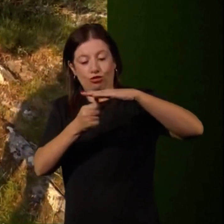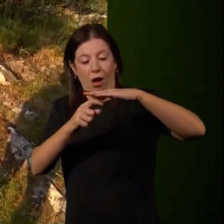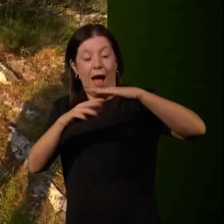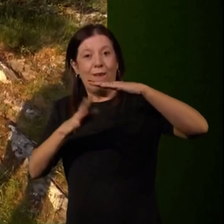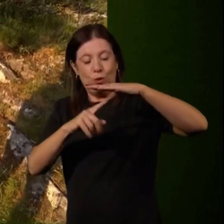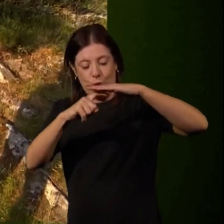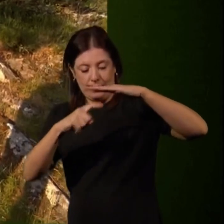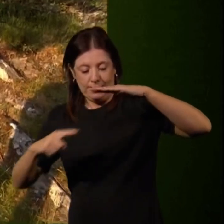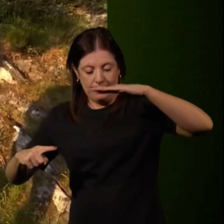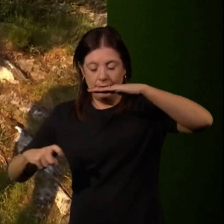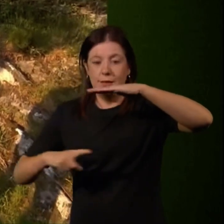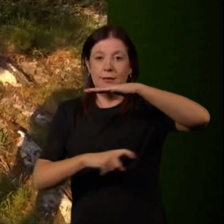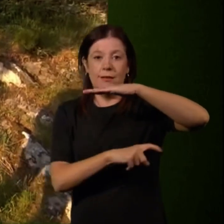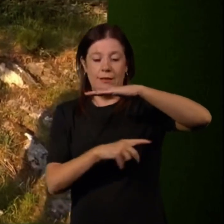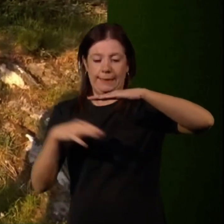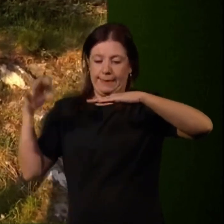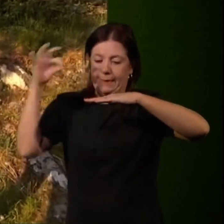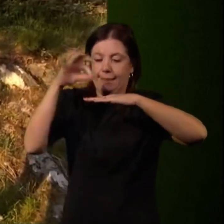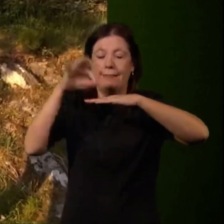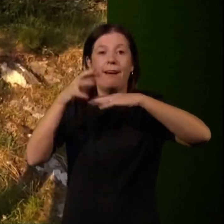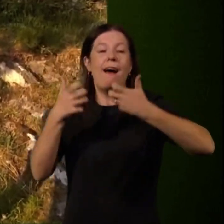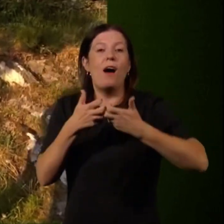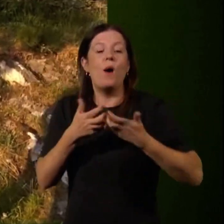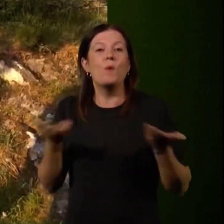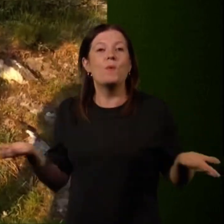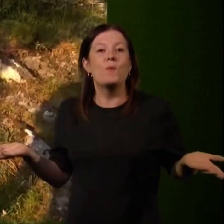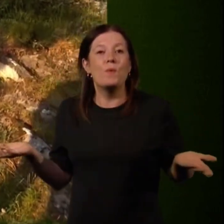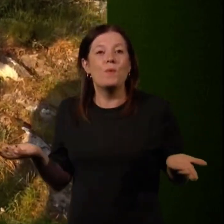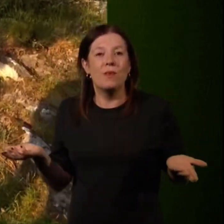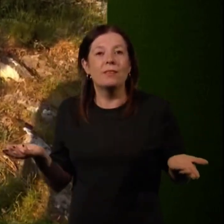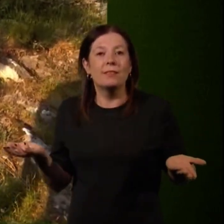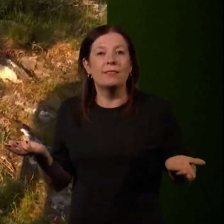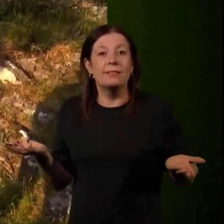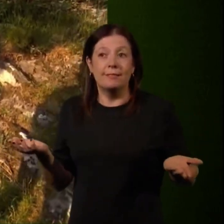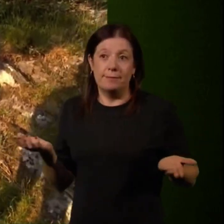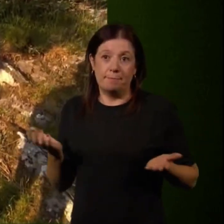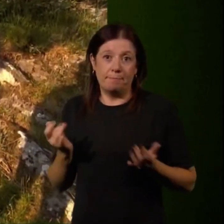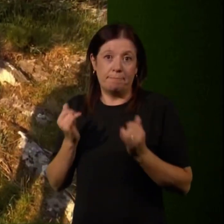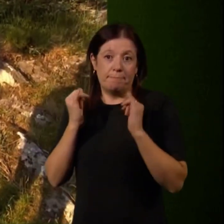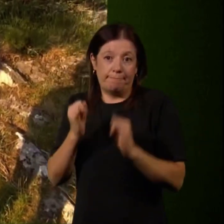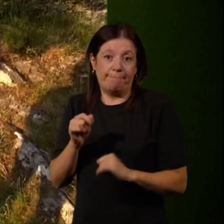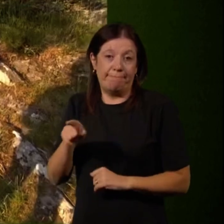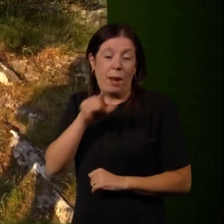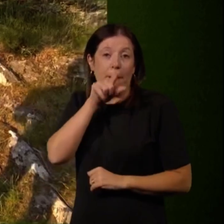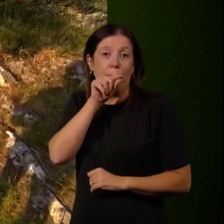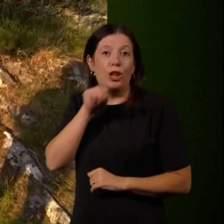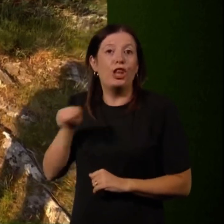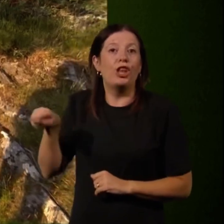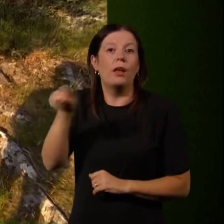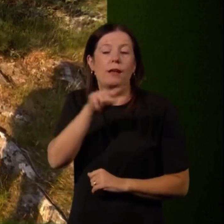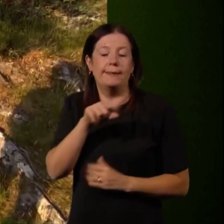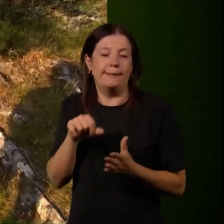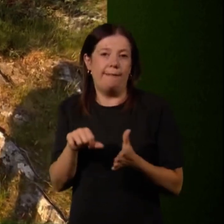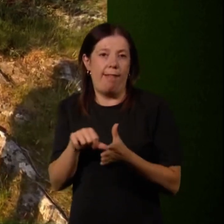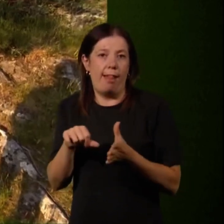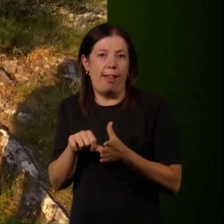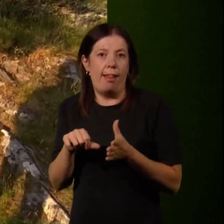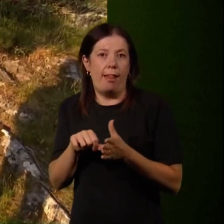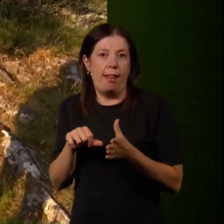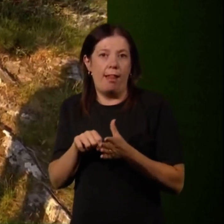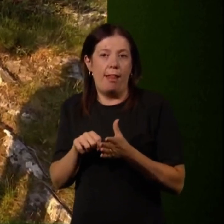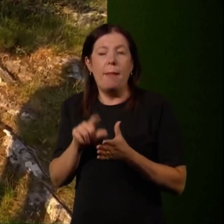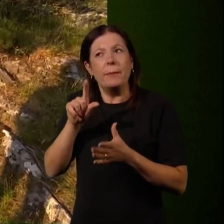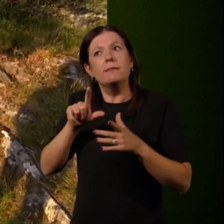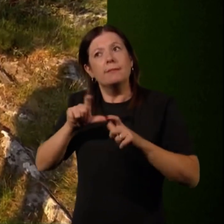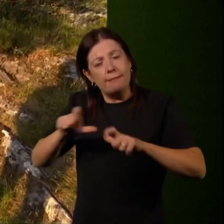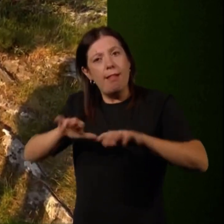food is there, the birds just can't get to them. So these are tough times for Ring Ouzels, but the habitat is still a great one